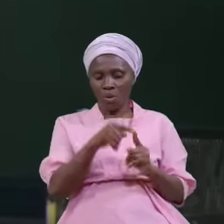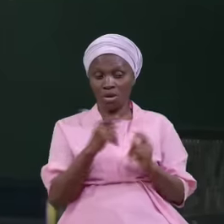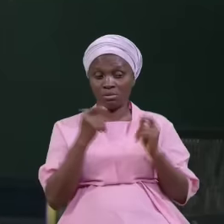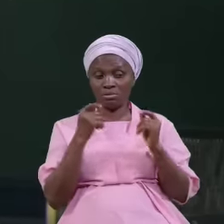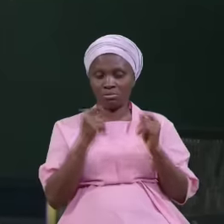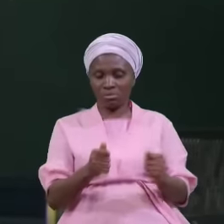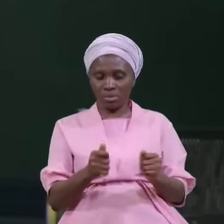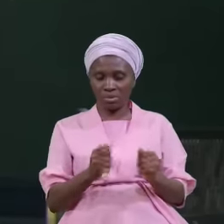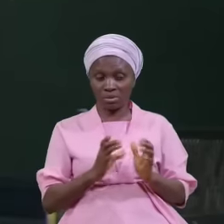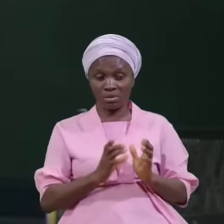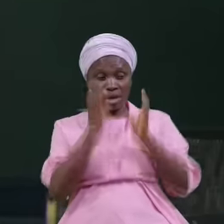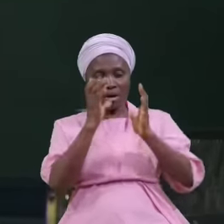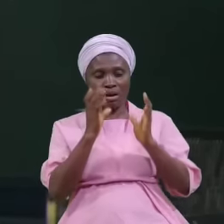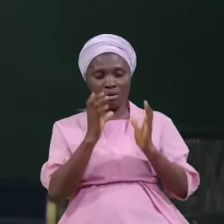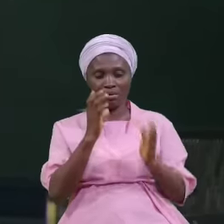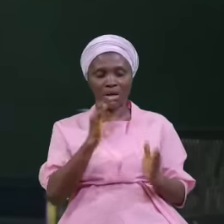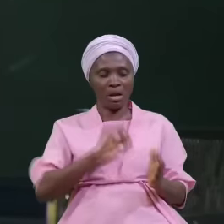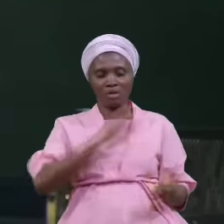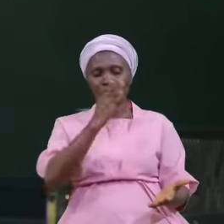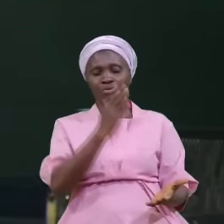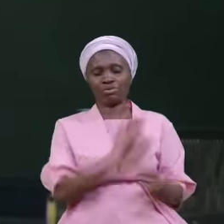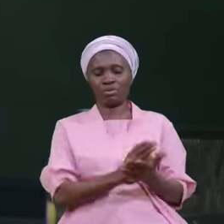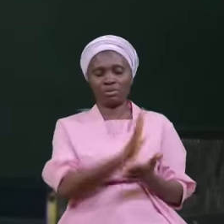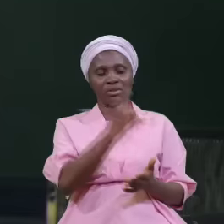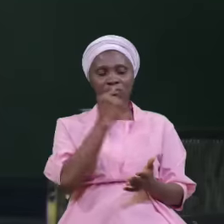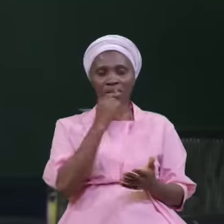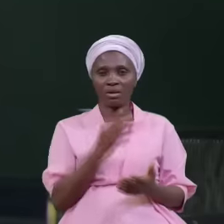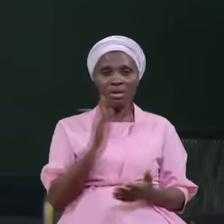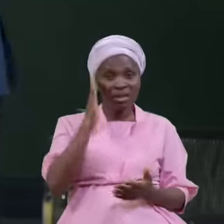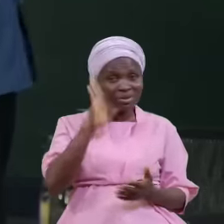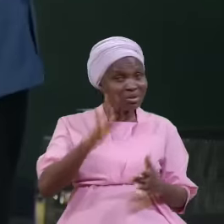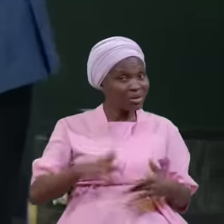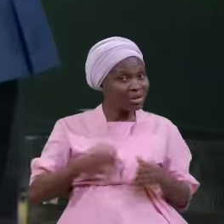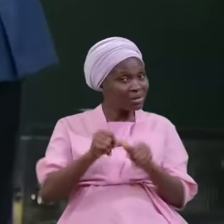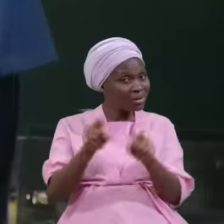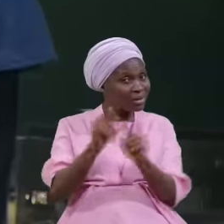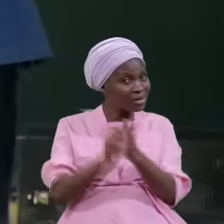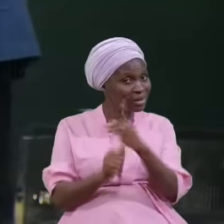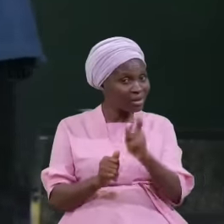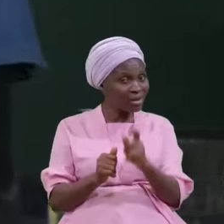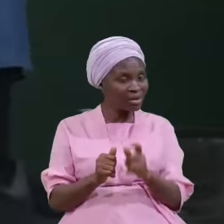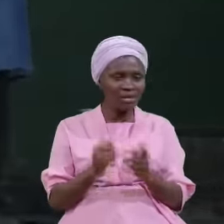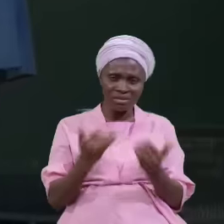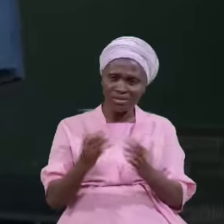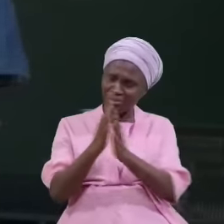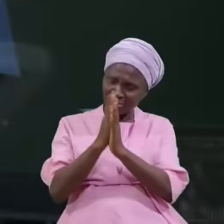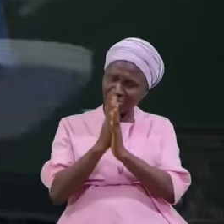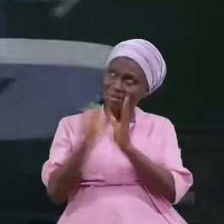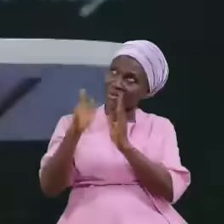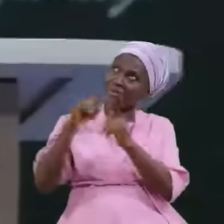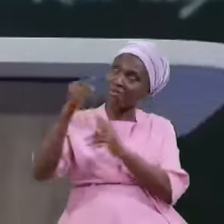life going to continue like that? Tell the Lord, "Oh Lord, here I am." Heads bowed and